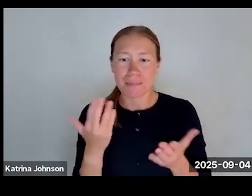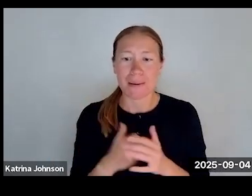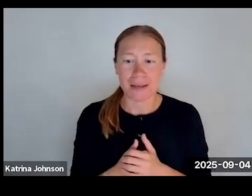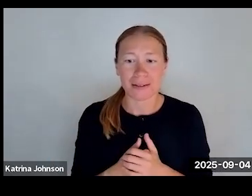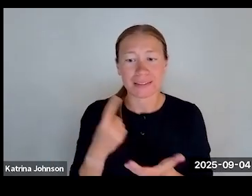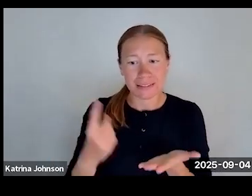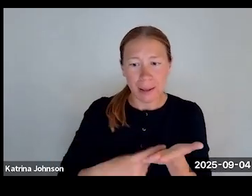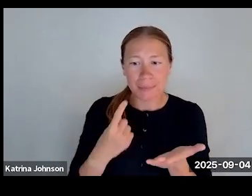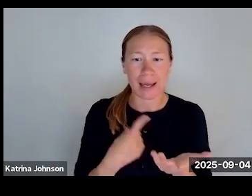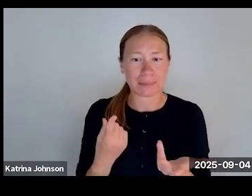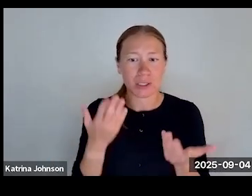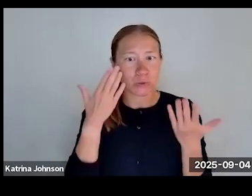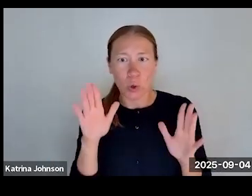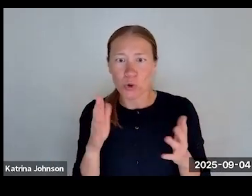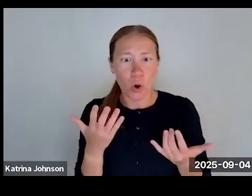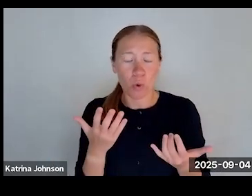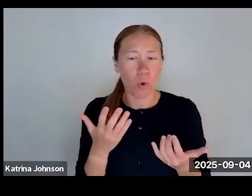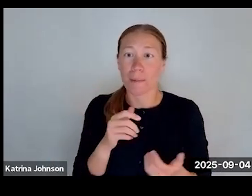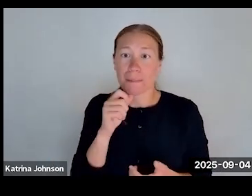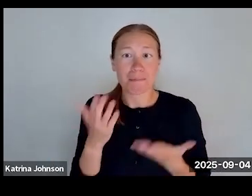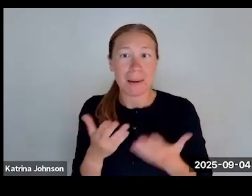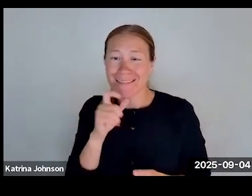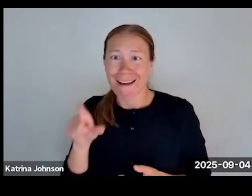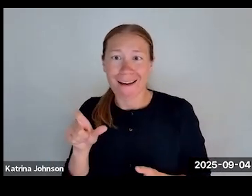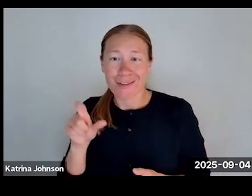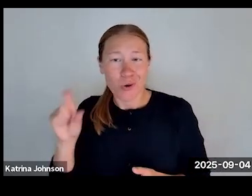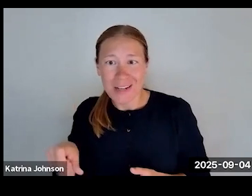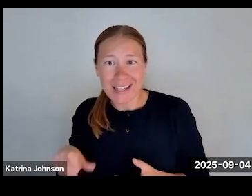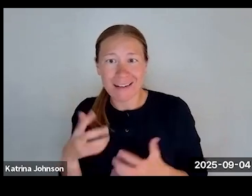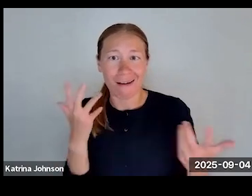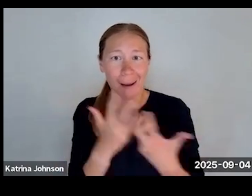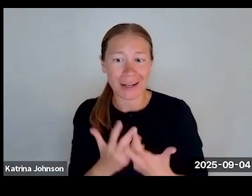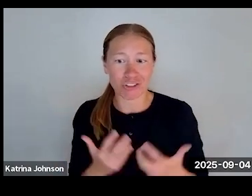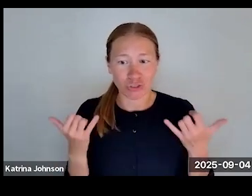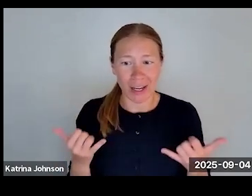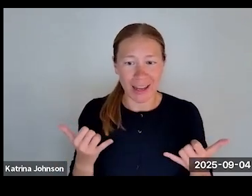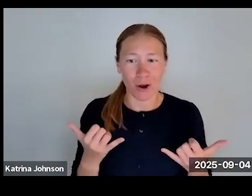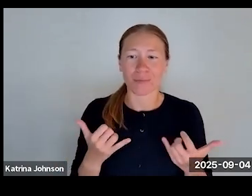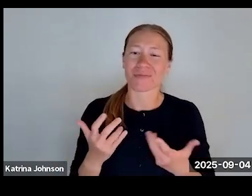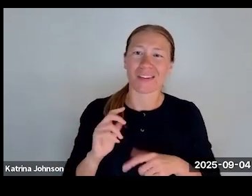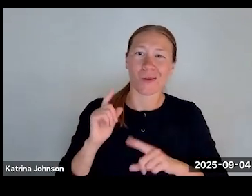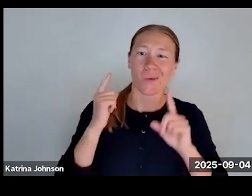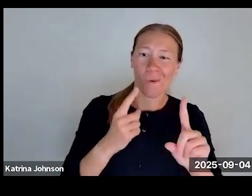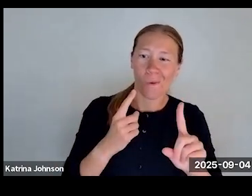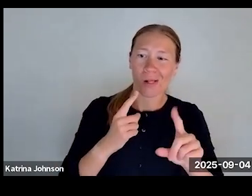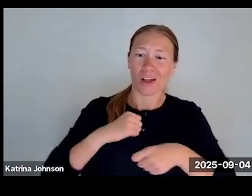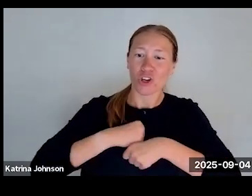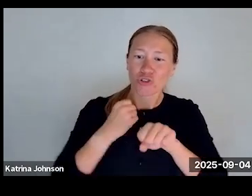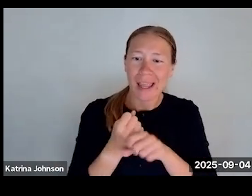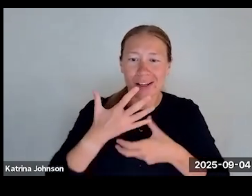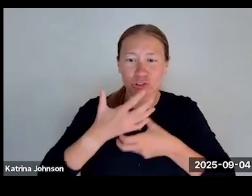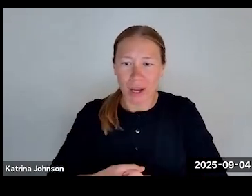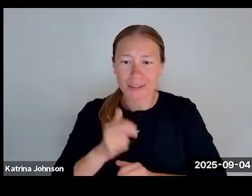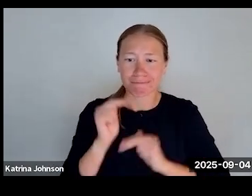understand these barriers to work towards fostering trust, normalizing the use of support, and creating classrooms where